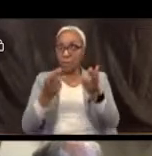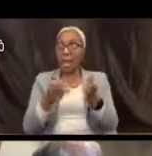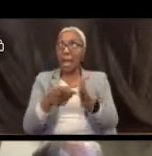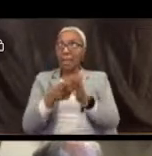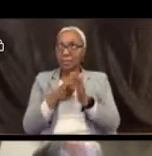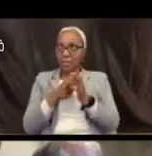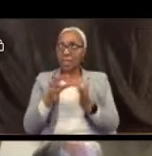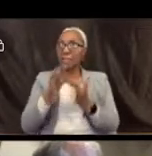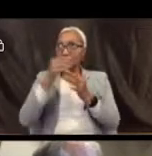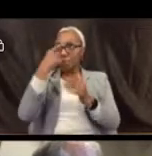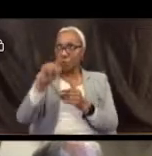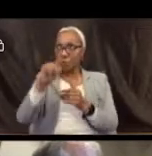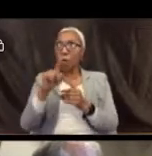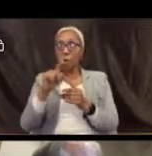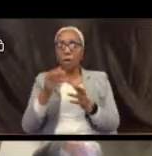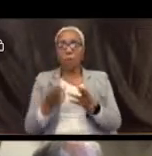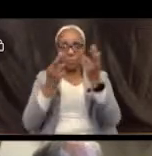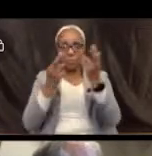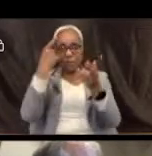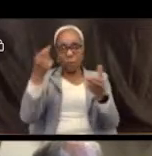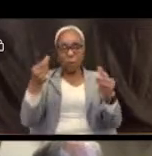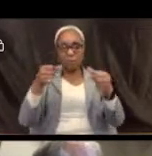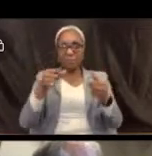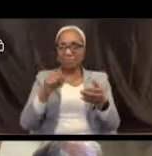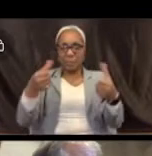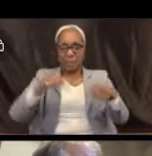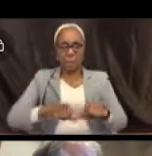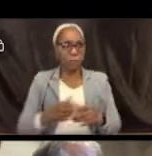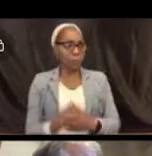the recommendation of denial.